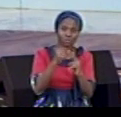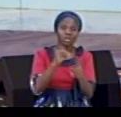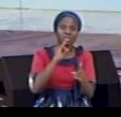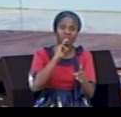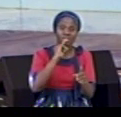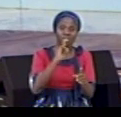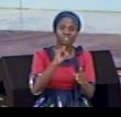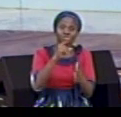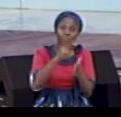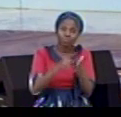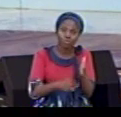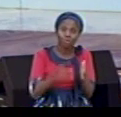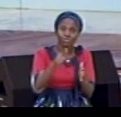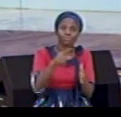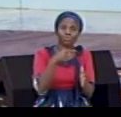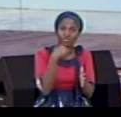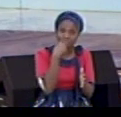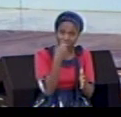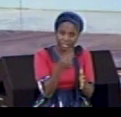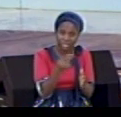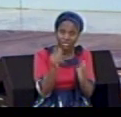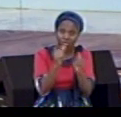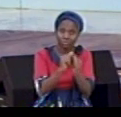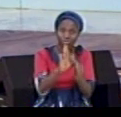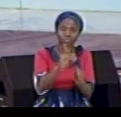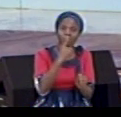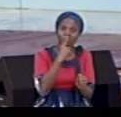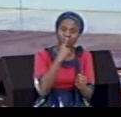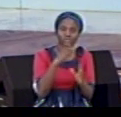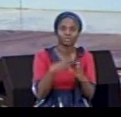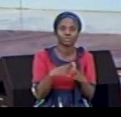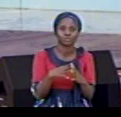what you say with your mouth.